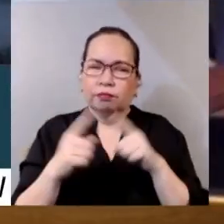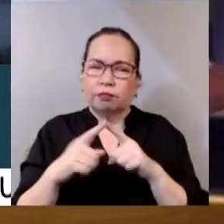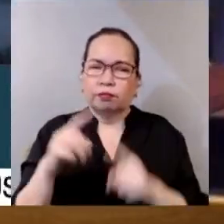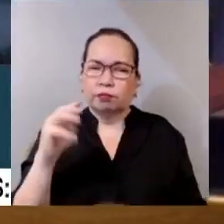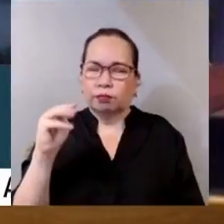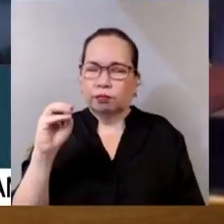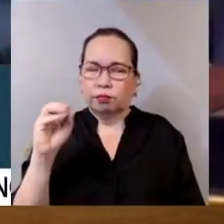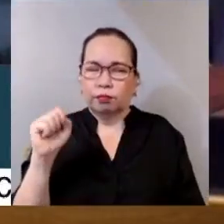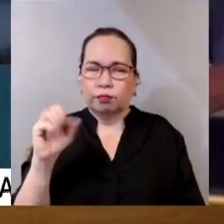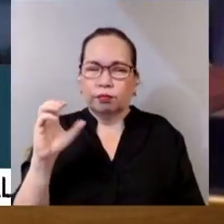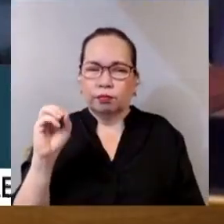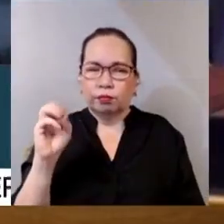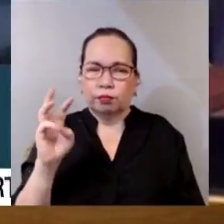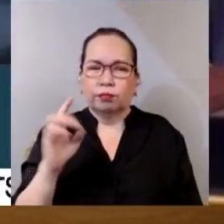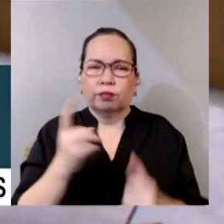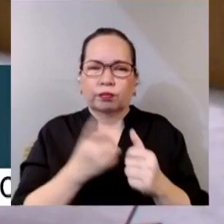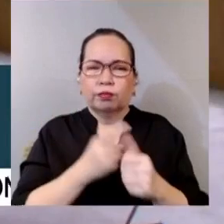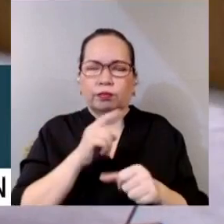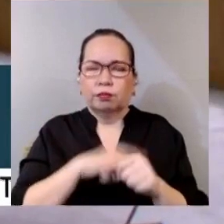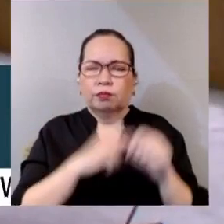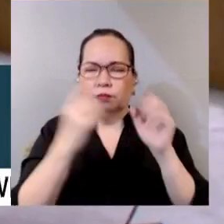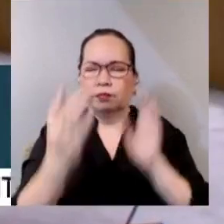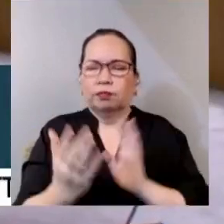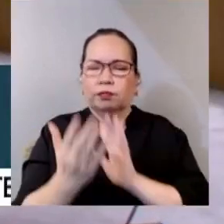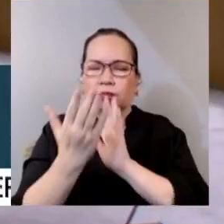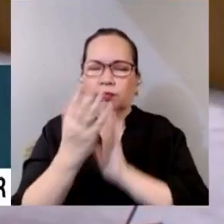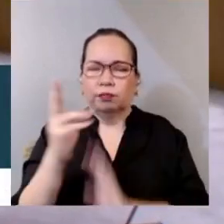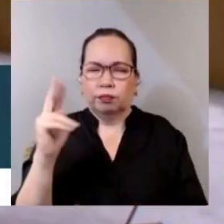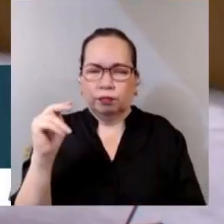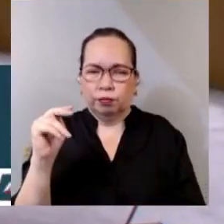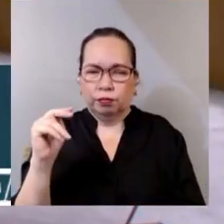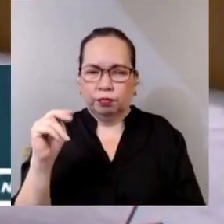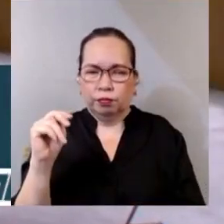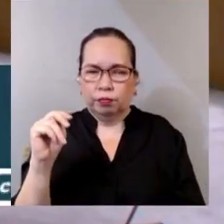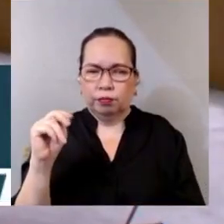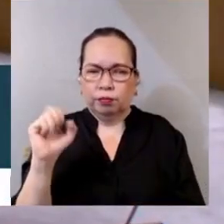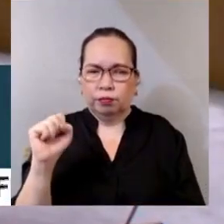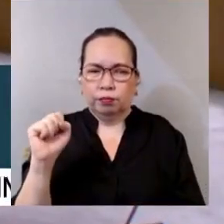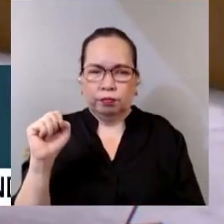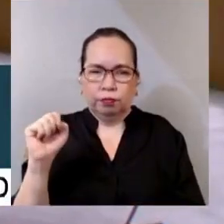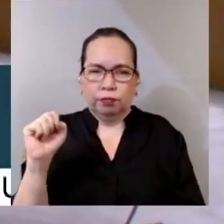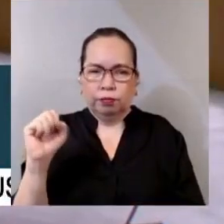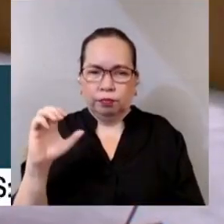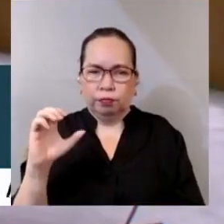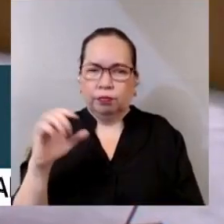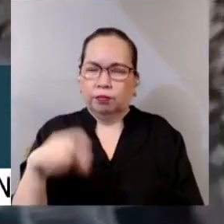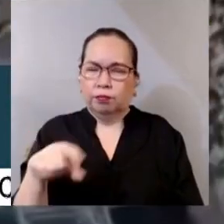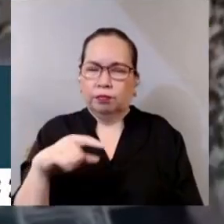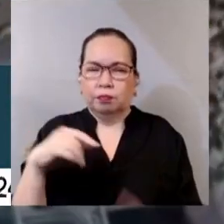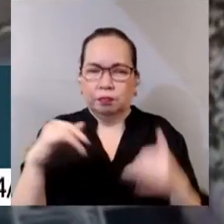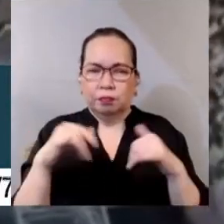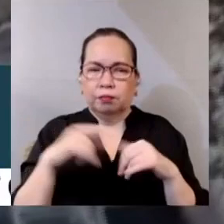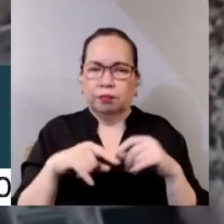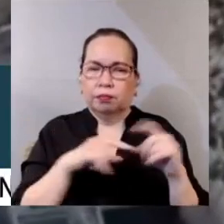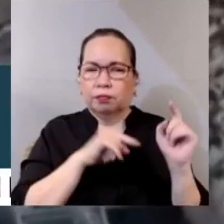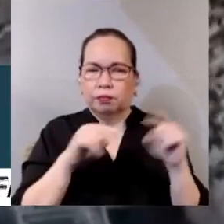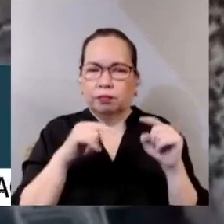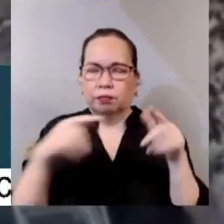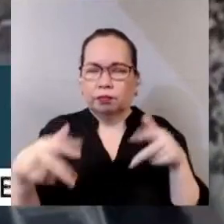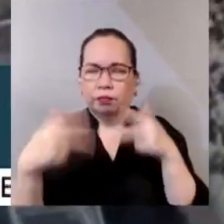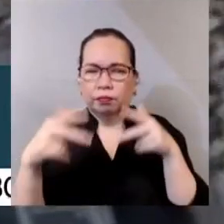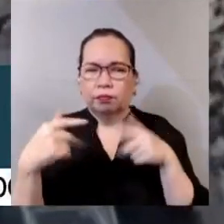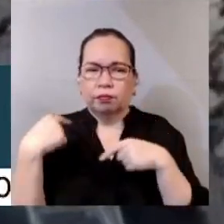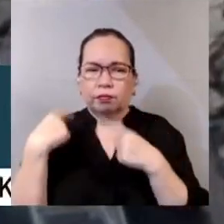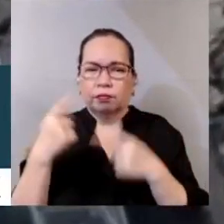Zelensky's first in-person appearance in a UN Security Council meeting. The council has met dozens of times since Russia's invasion, but it has